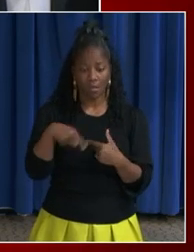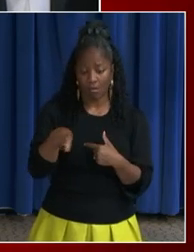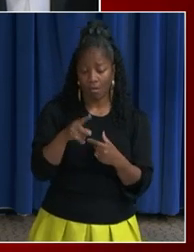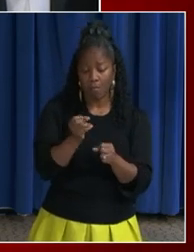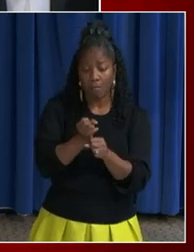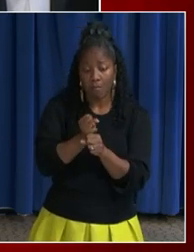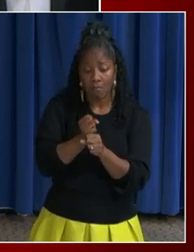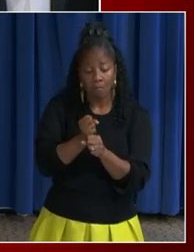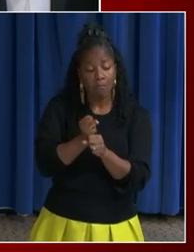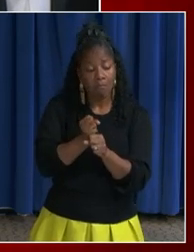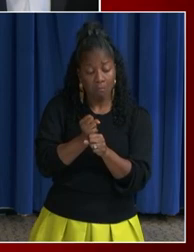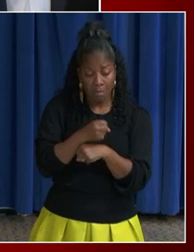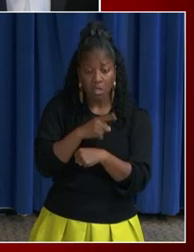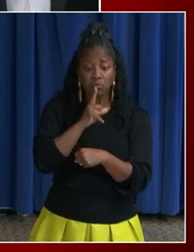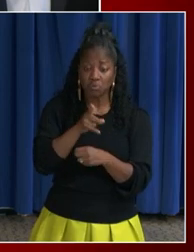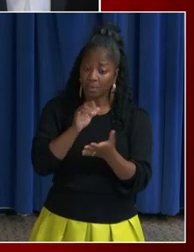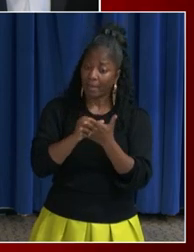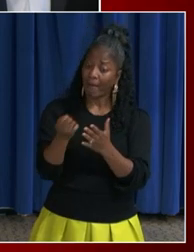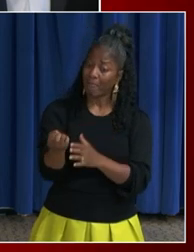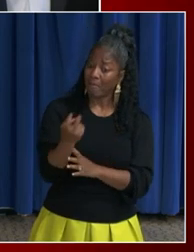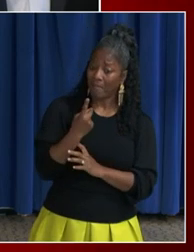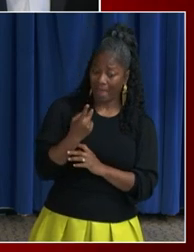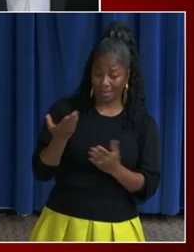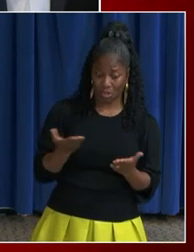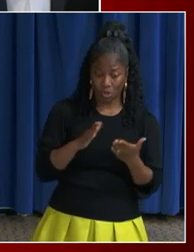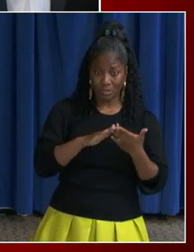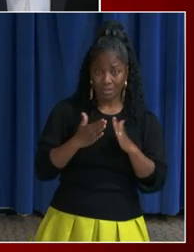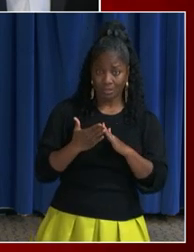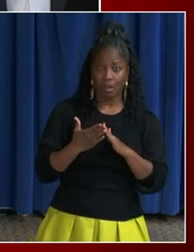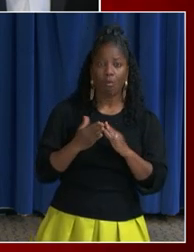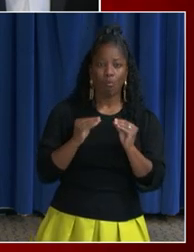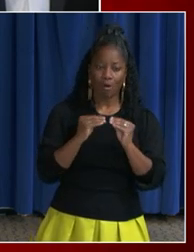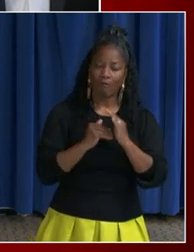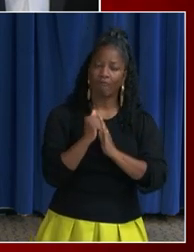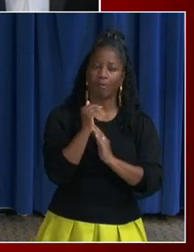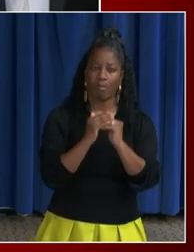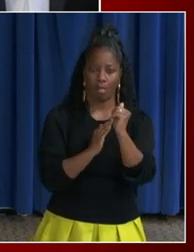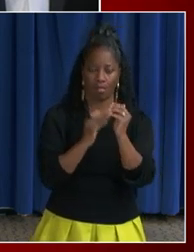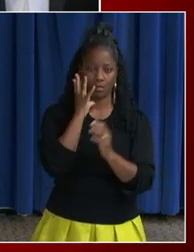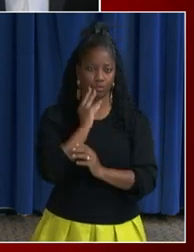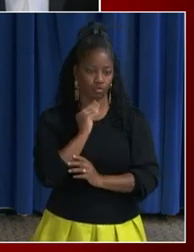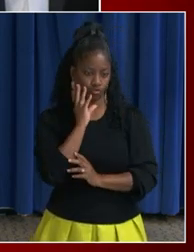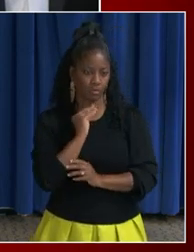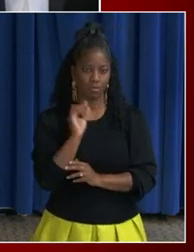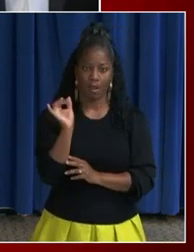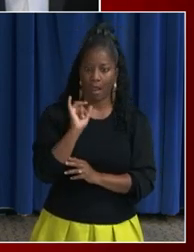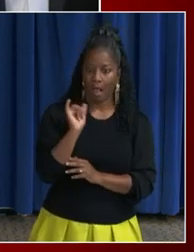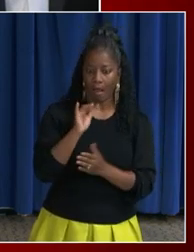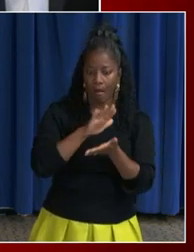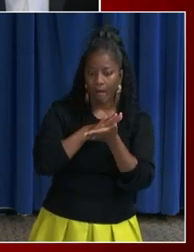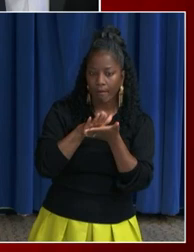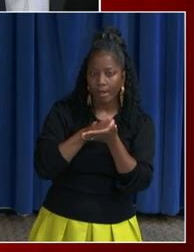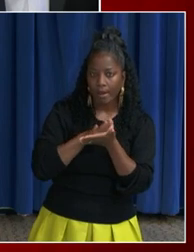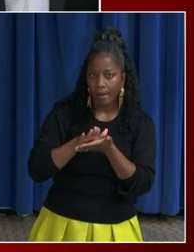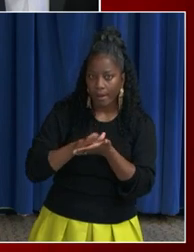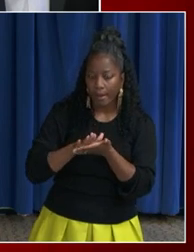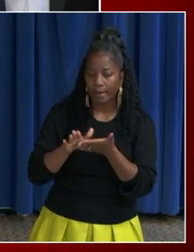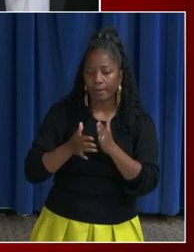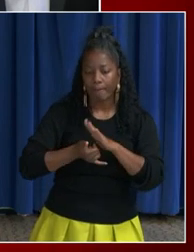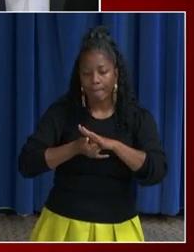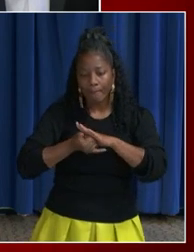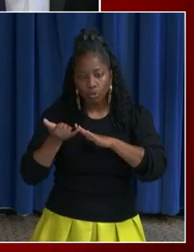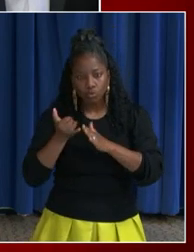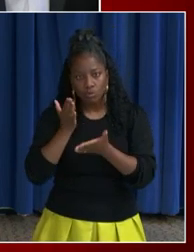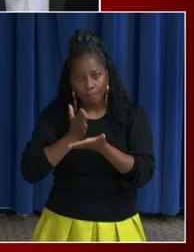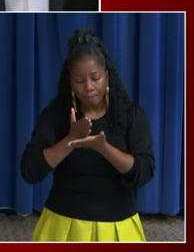make coming back into downtown a comfortable experience. That includes simple things like cleaning some of the metro stops